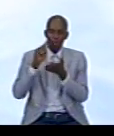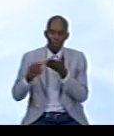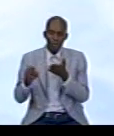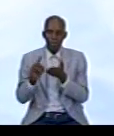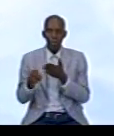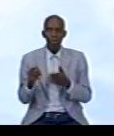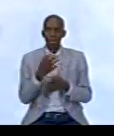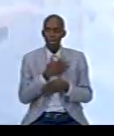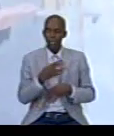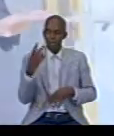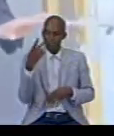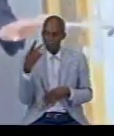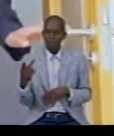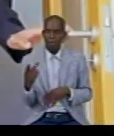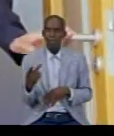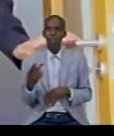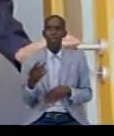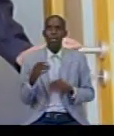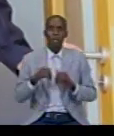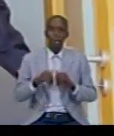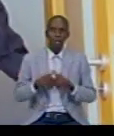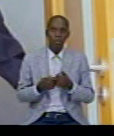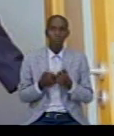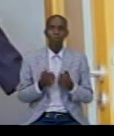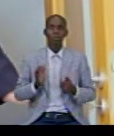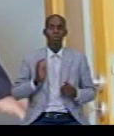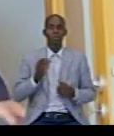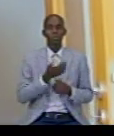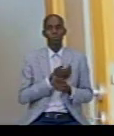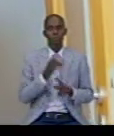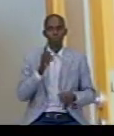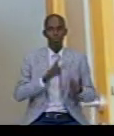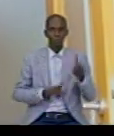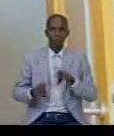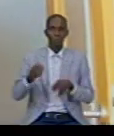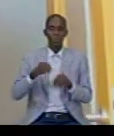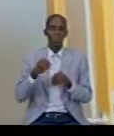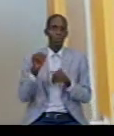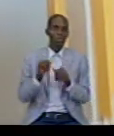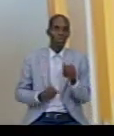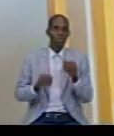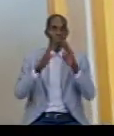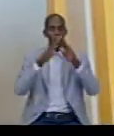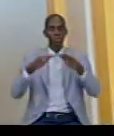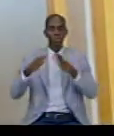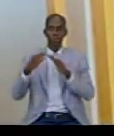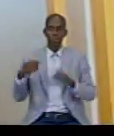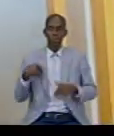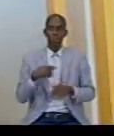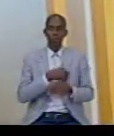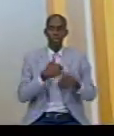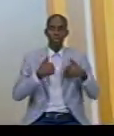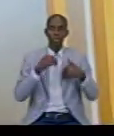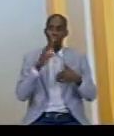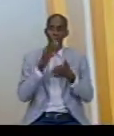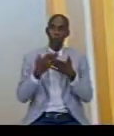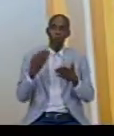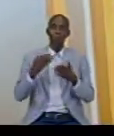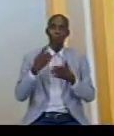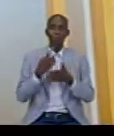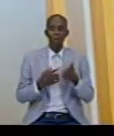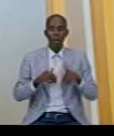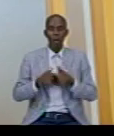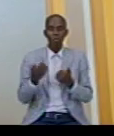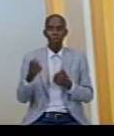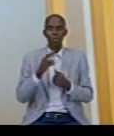and diligently consider how our brethren in every city where we have gone before, how they are now doing. So let us